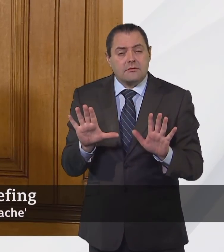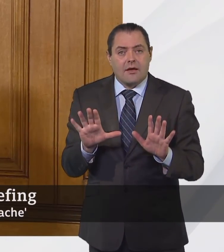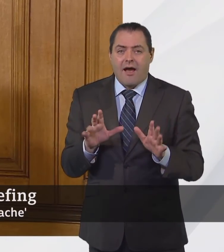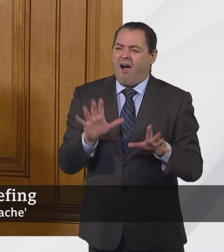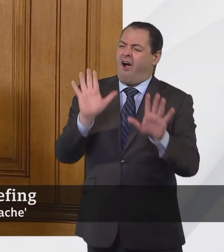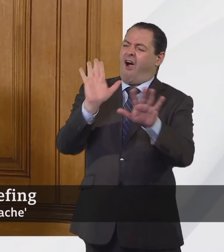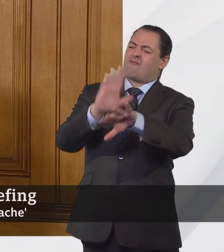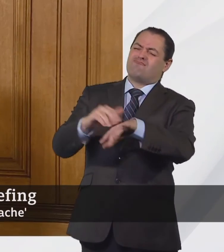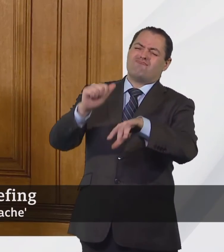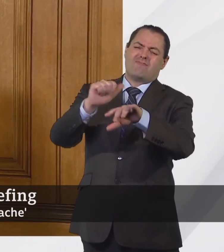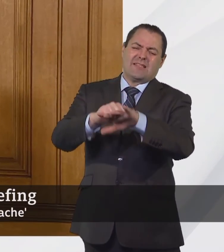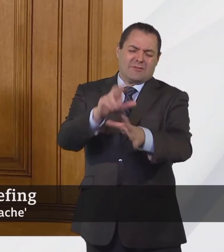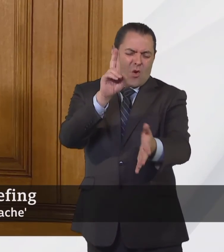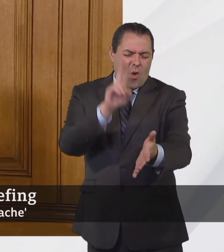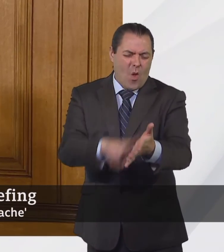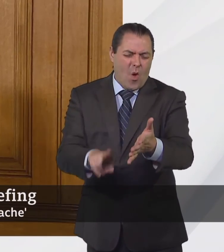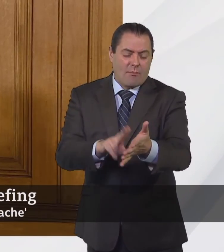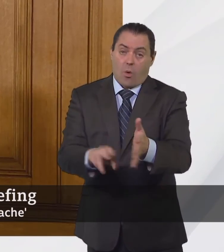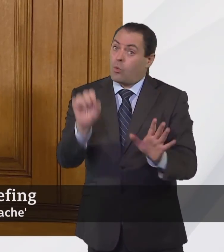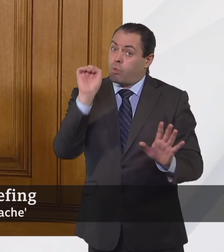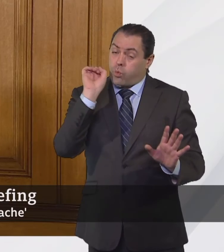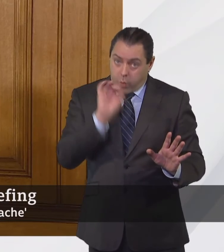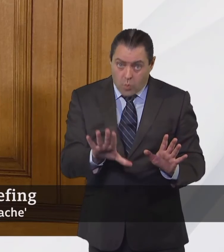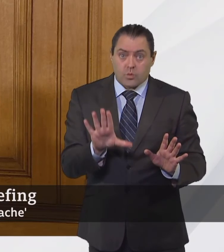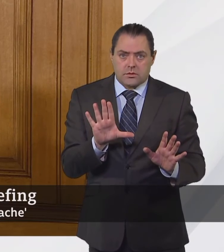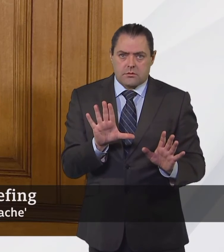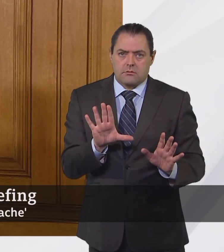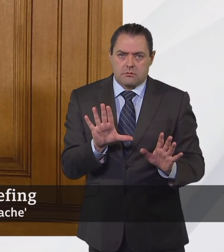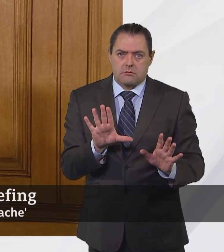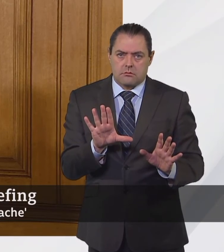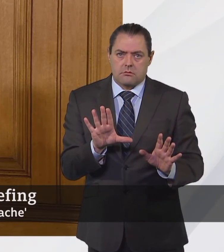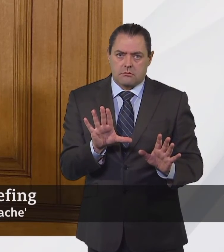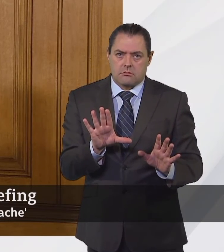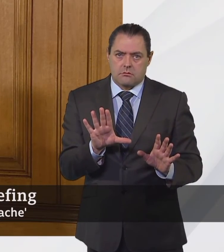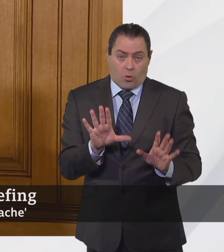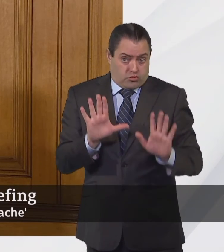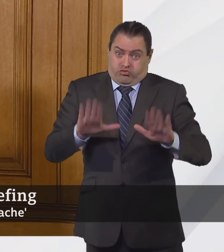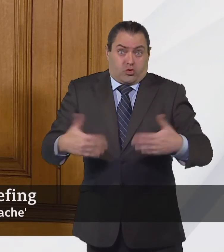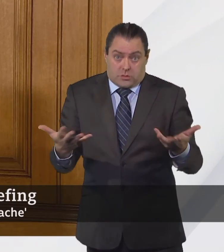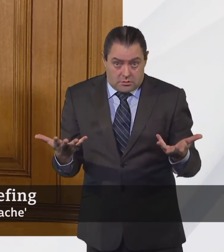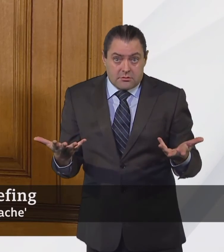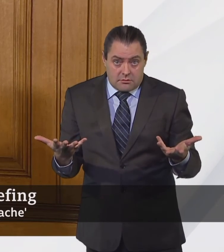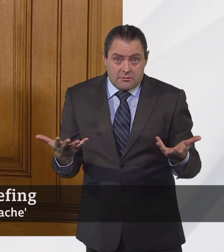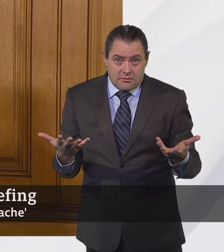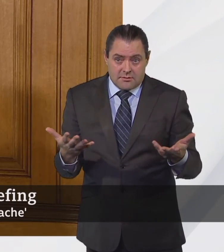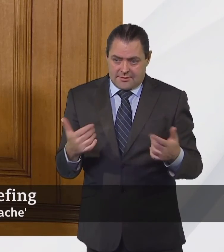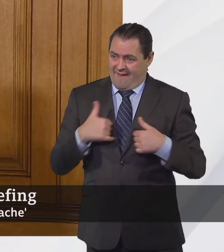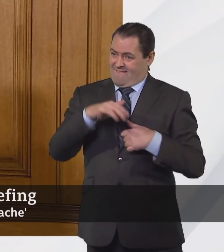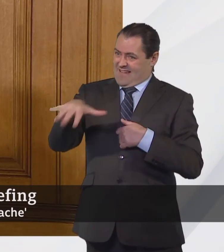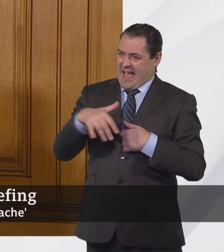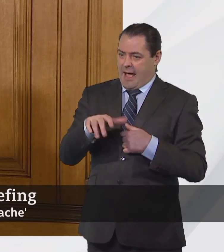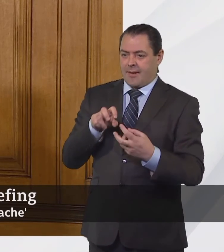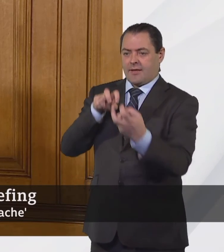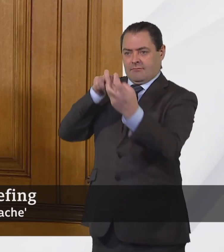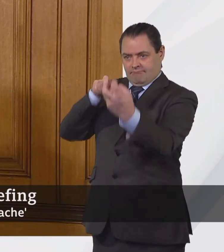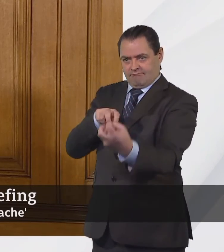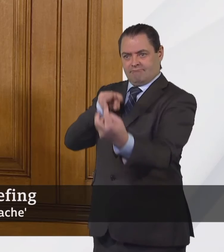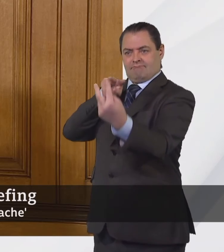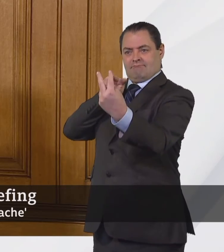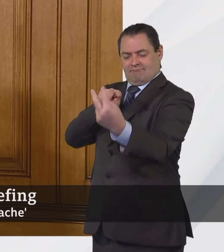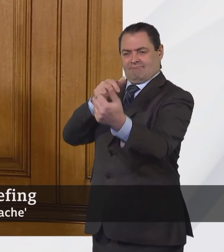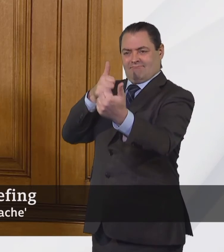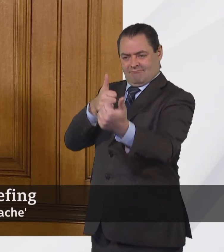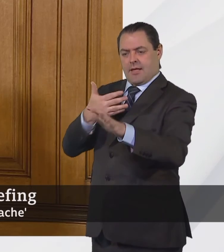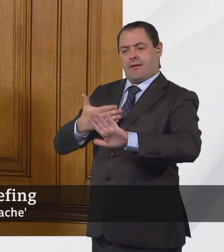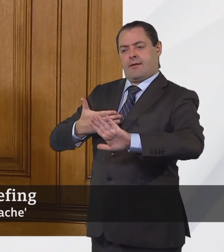Christmas, but if you want to make those connections with family, it has to be done in a way where you try and make sure that you don't increase the risk. And